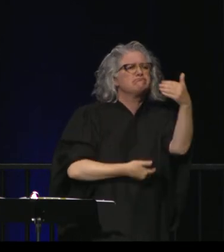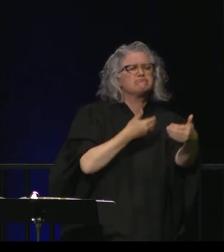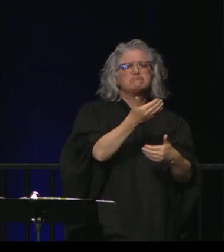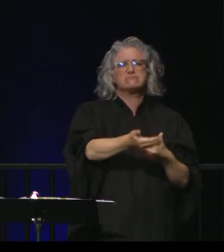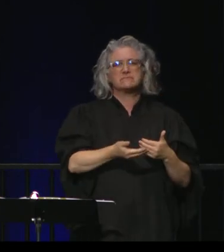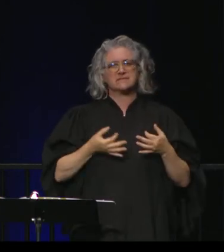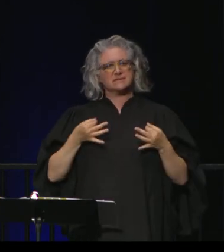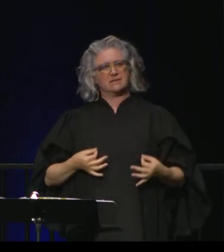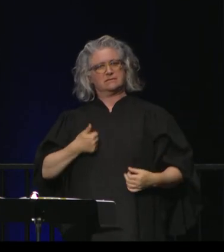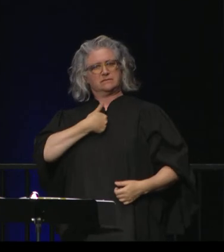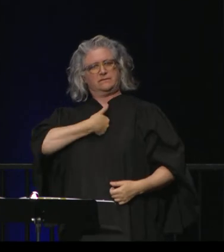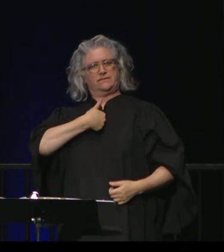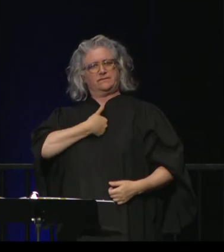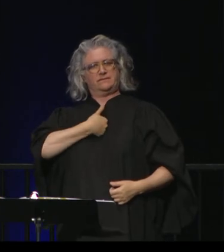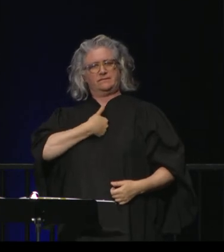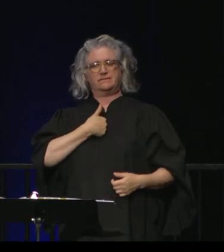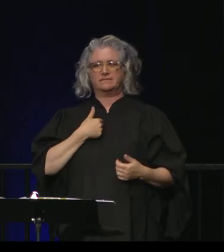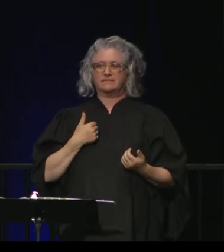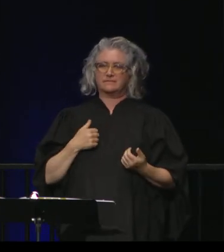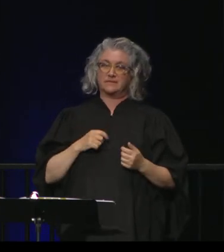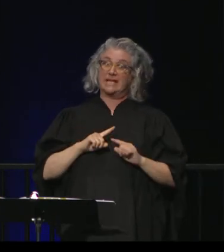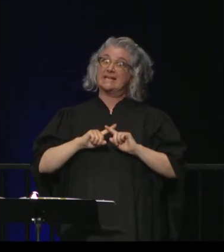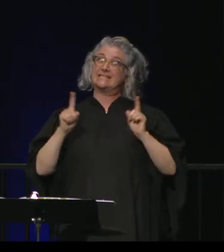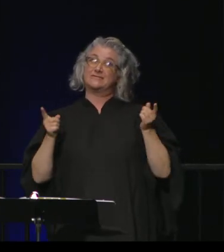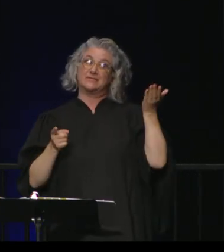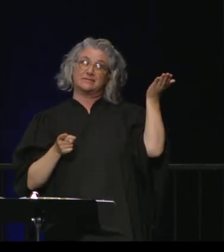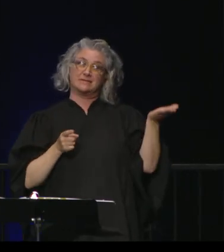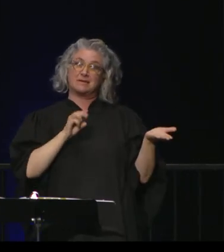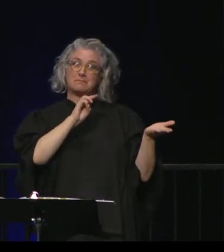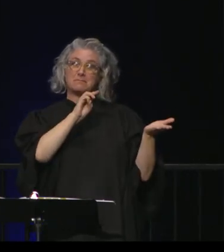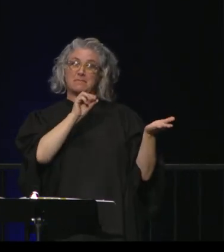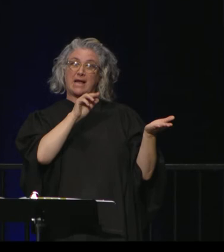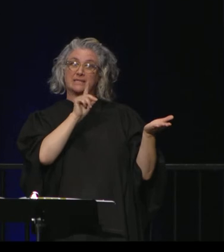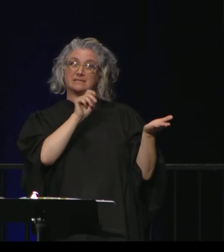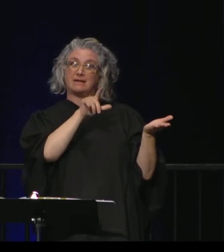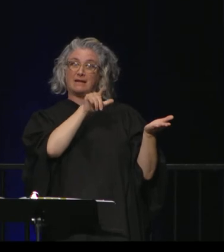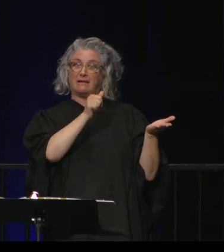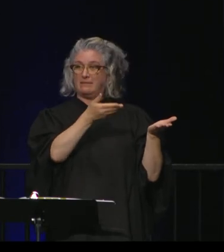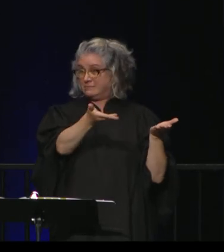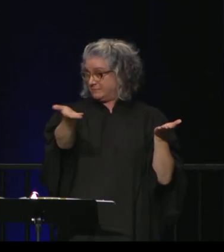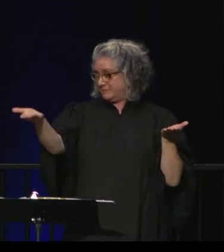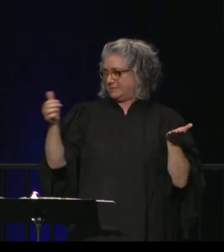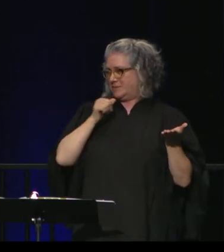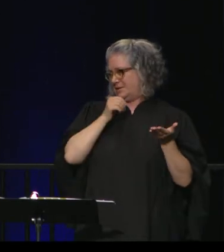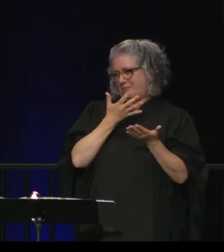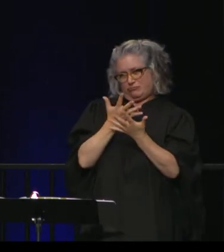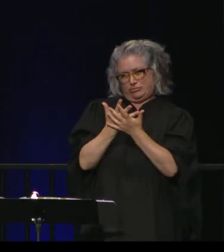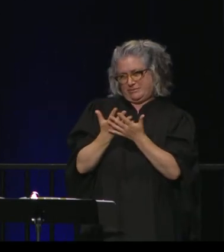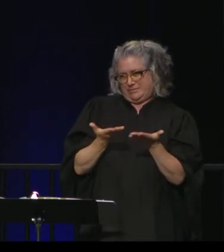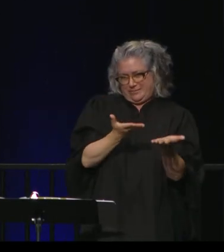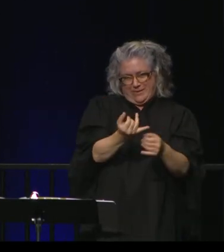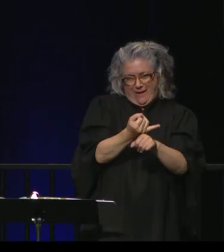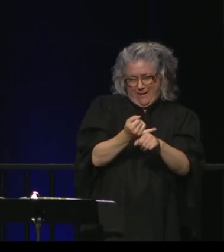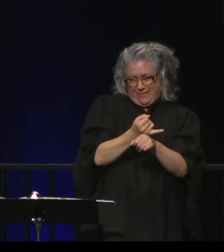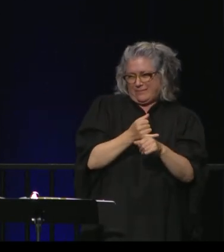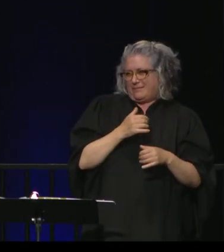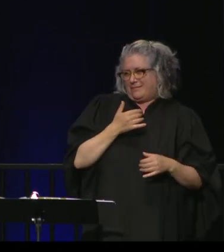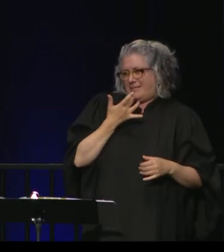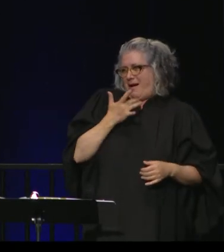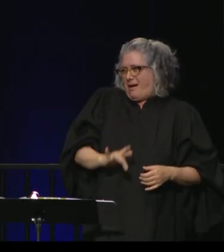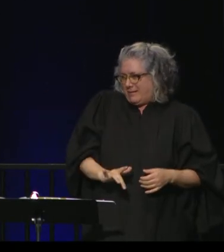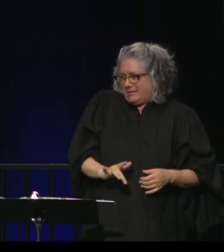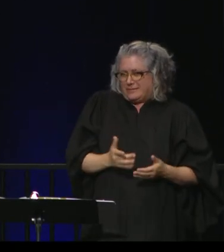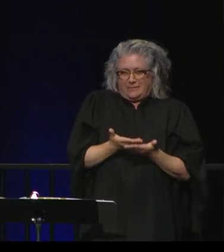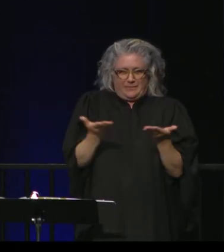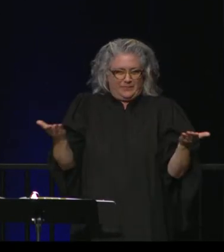Now, unlike Nelson Mandela, we are not imprisoned on an island. Thankfully,